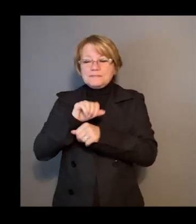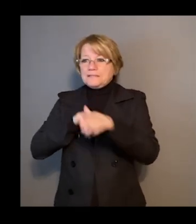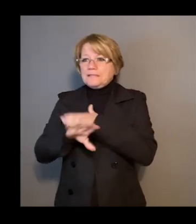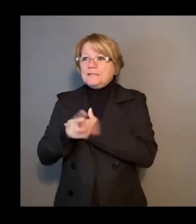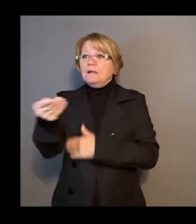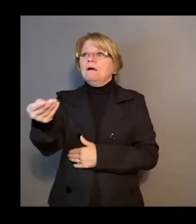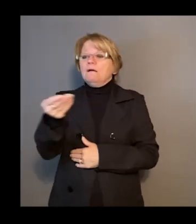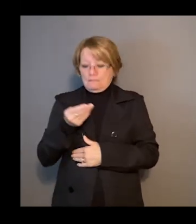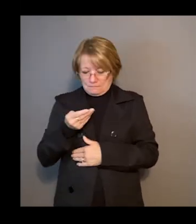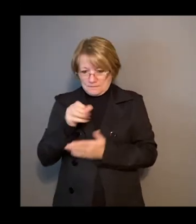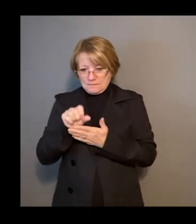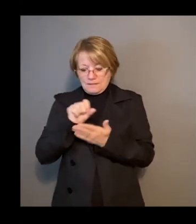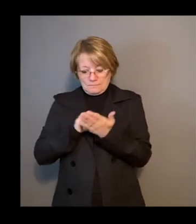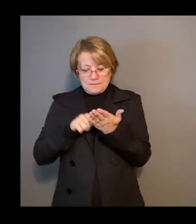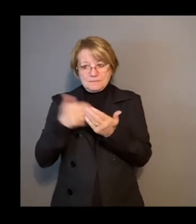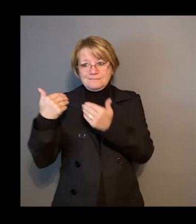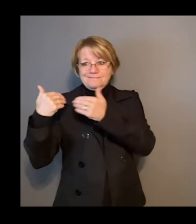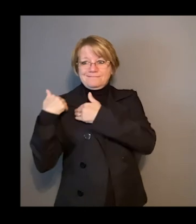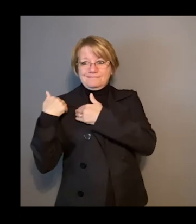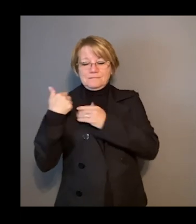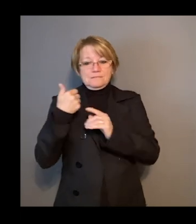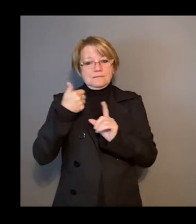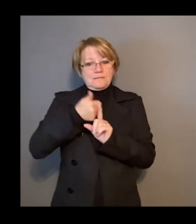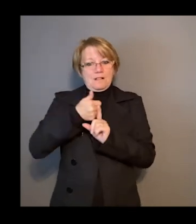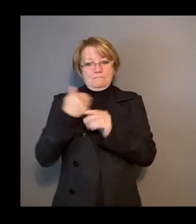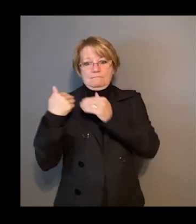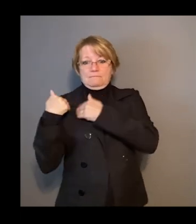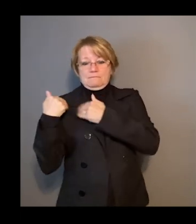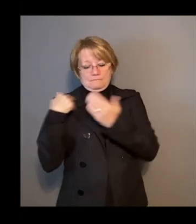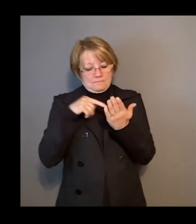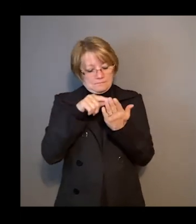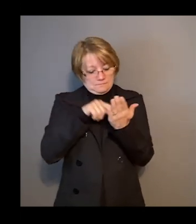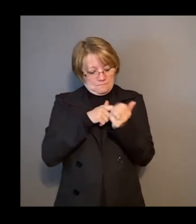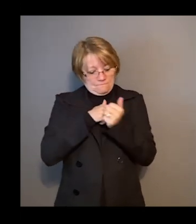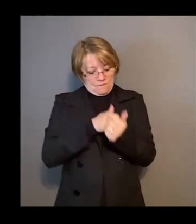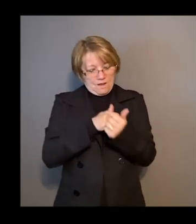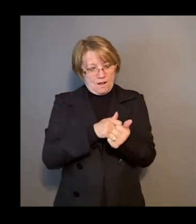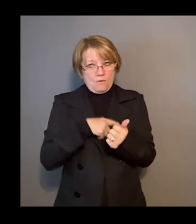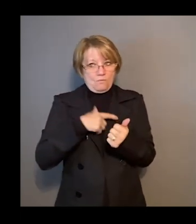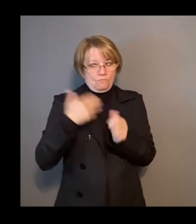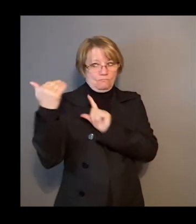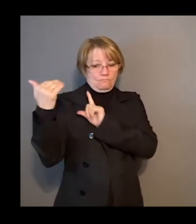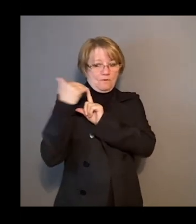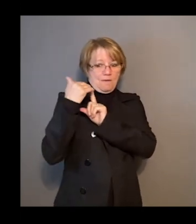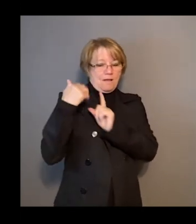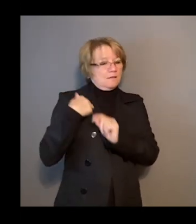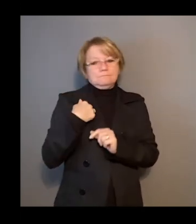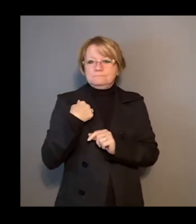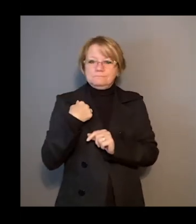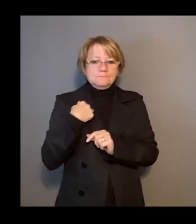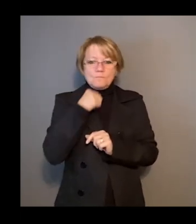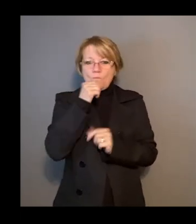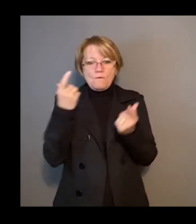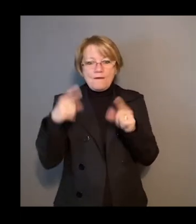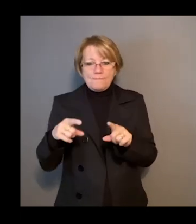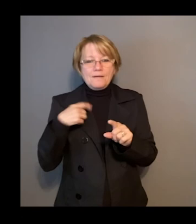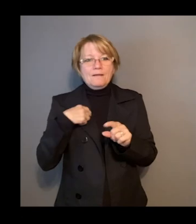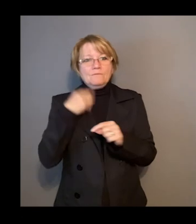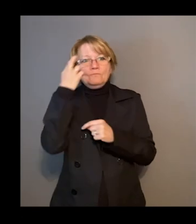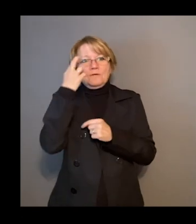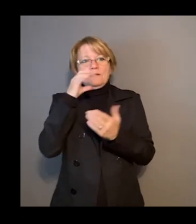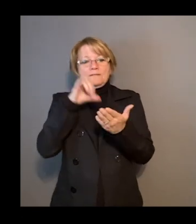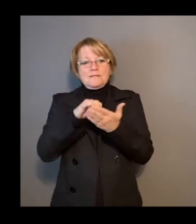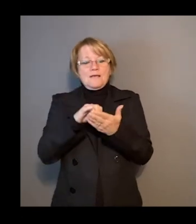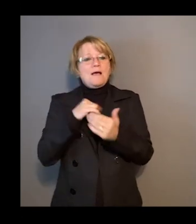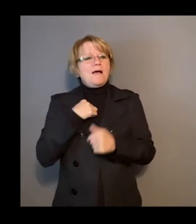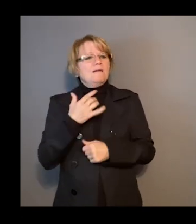and you're not going to get notified when you got stuff to turn in and stuff like that. Like, I really feel like just getting them ready, because like